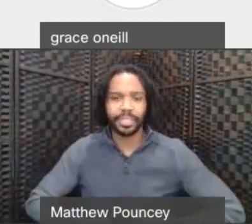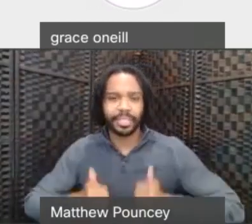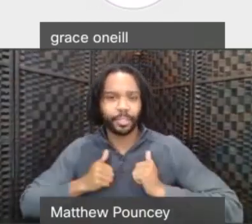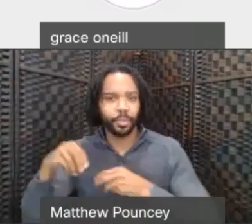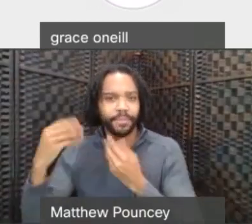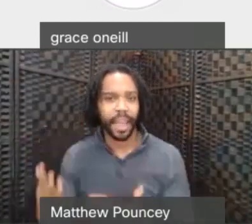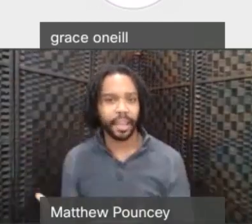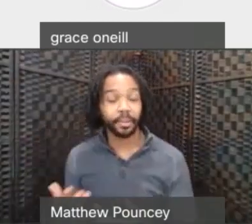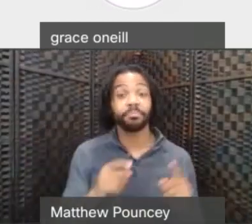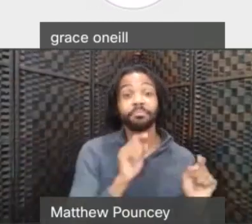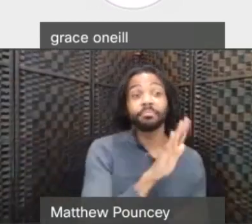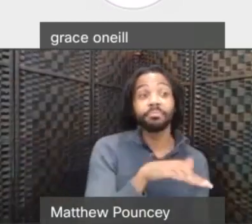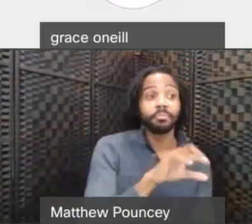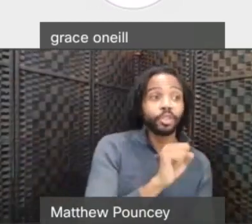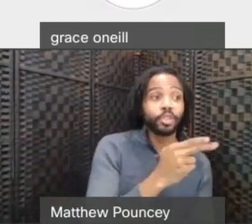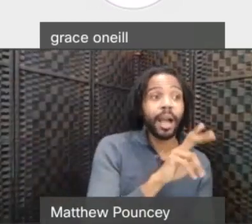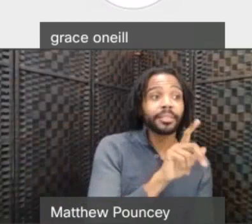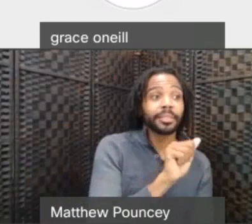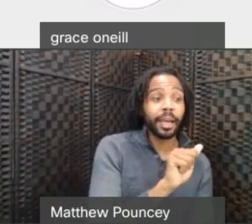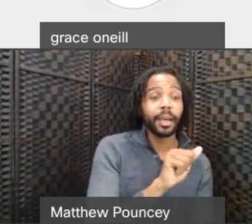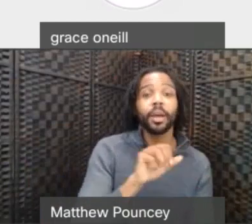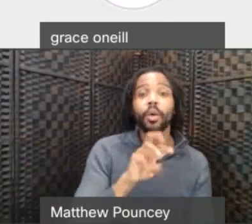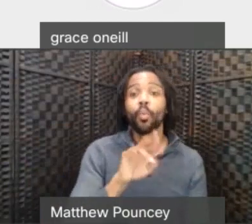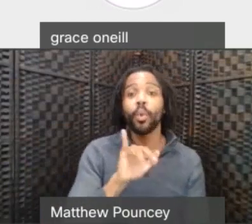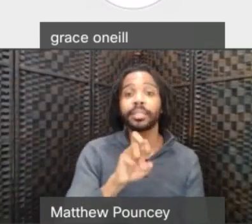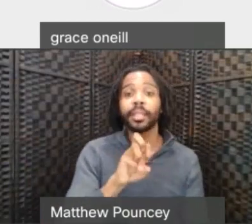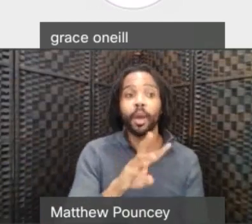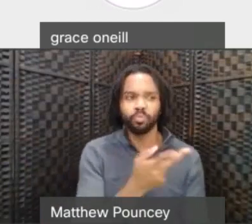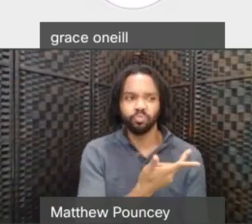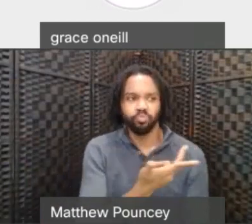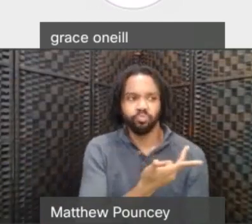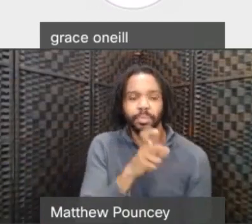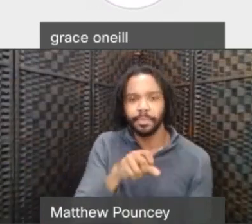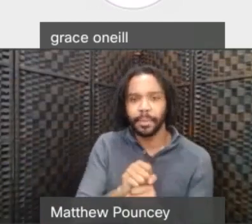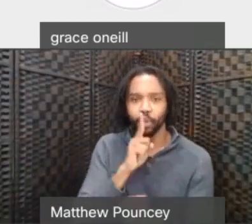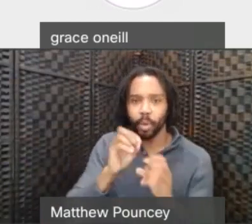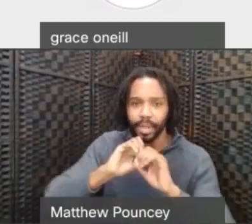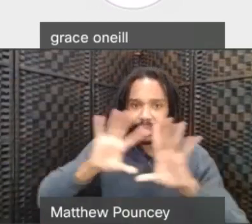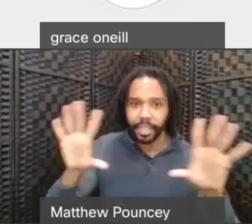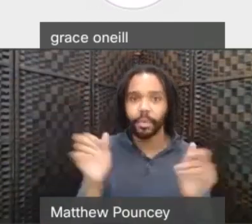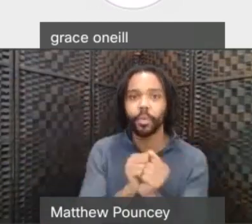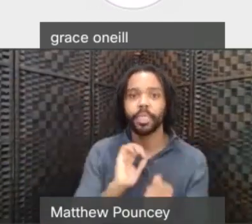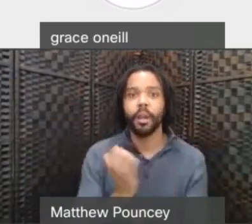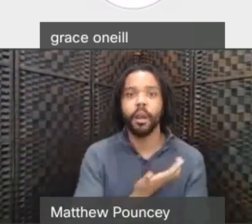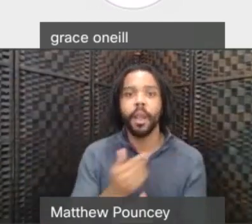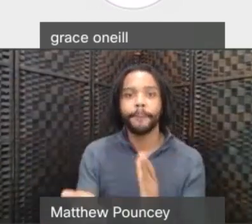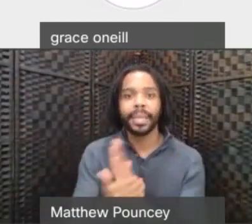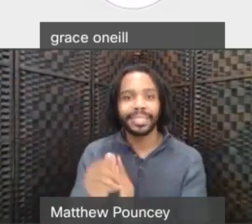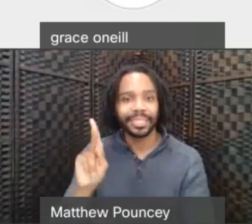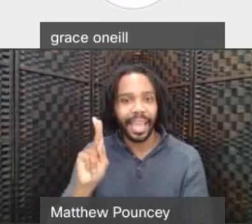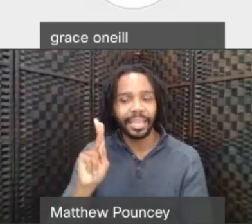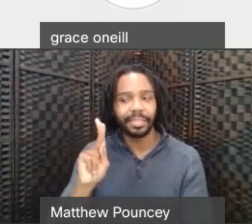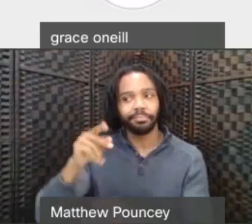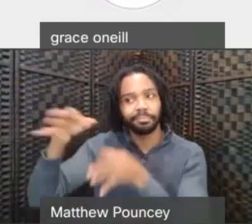we probably need to just make sure that we're clarifying exactly what the Appendix K says about the ability to provide services